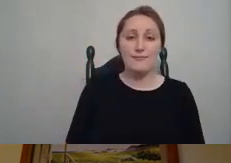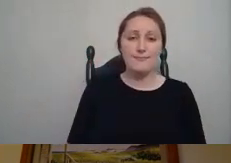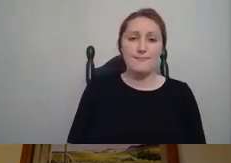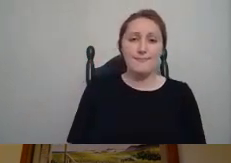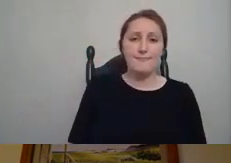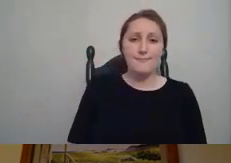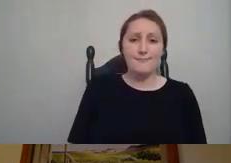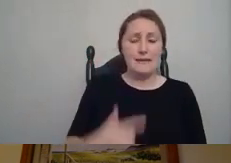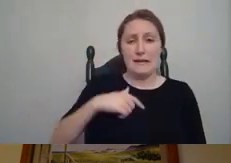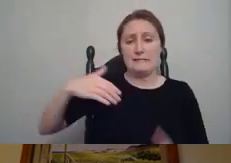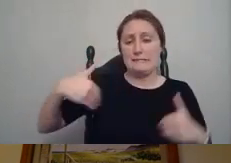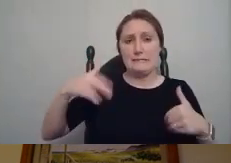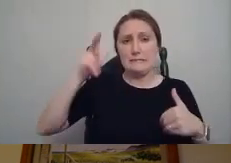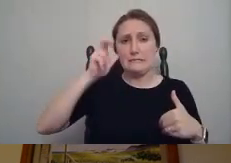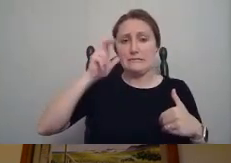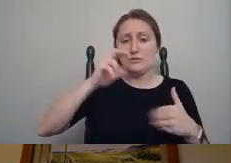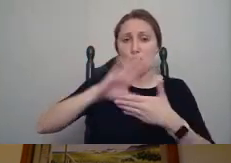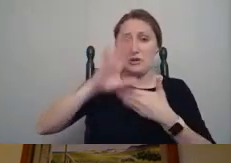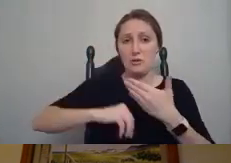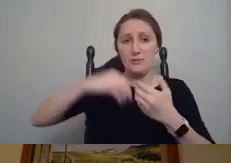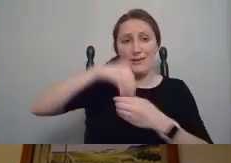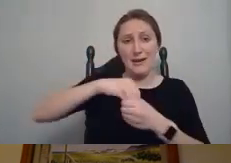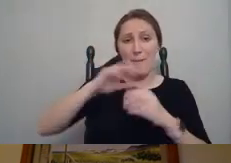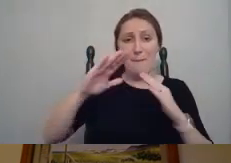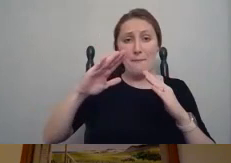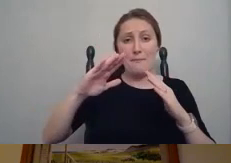I haven't heard about that curriculum in the box.